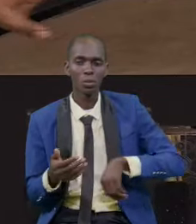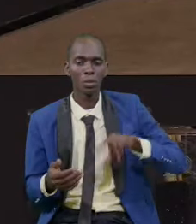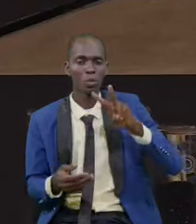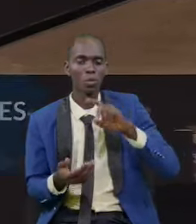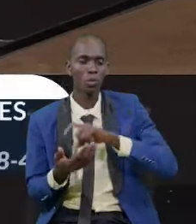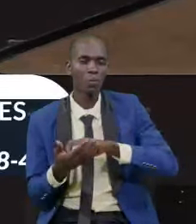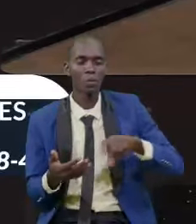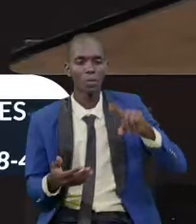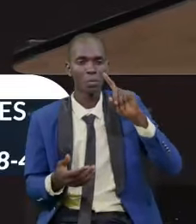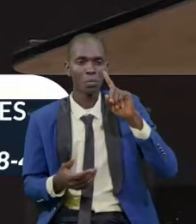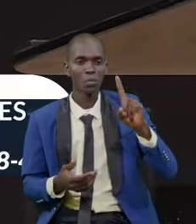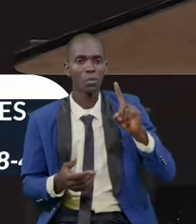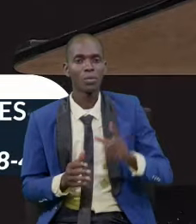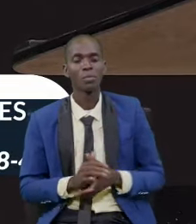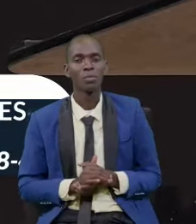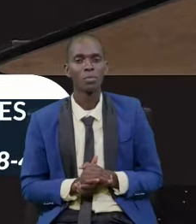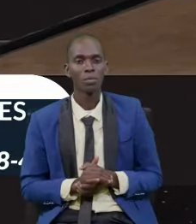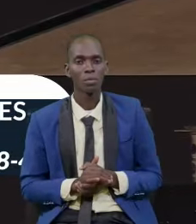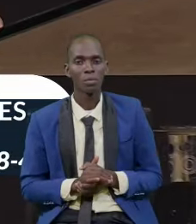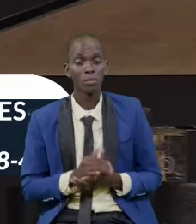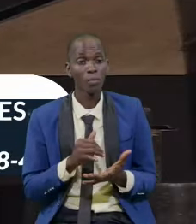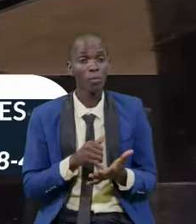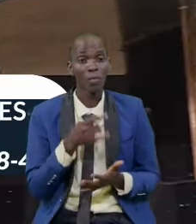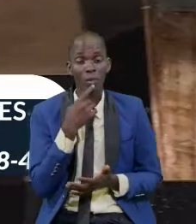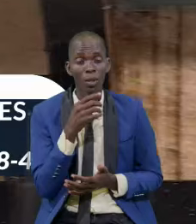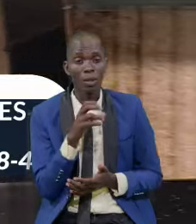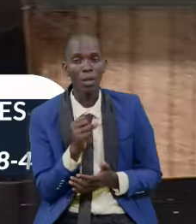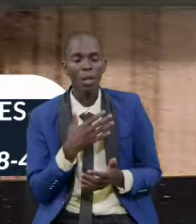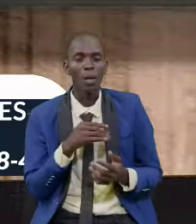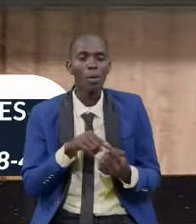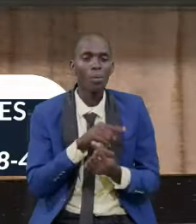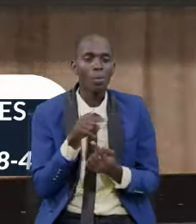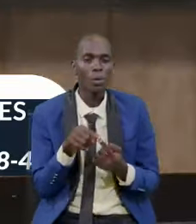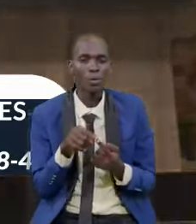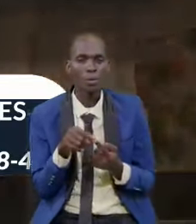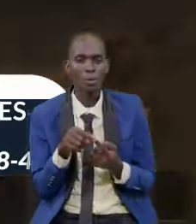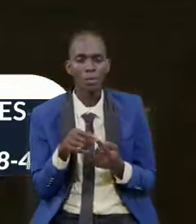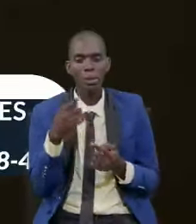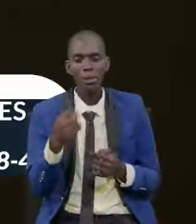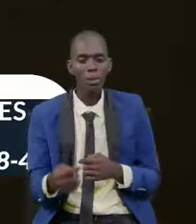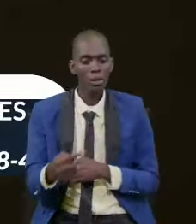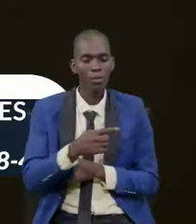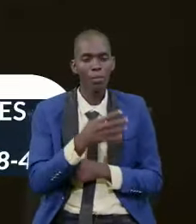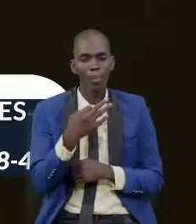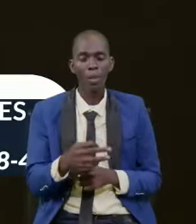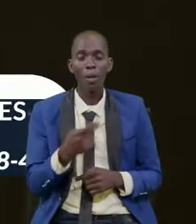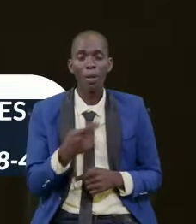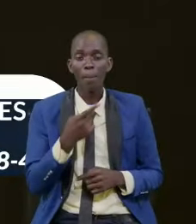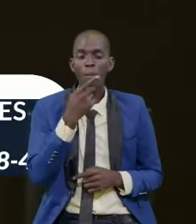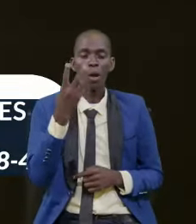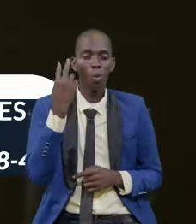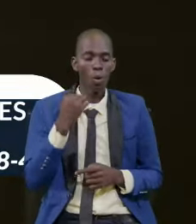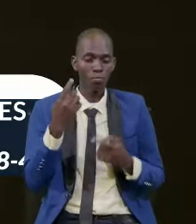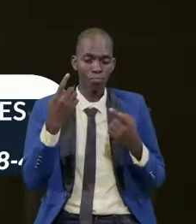2, reading from verse 1. It says, and when the day of Pentecost was fully